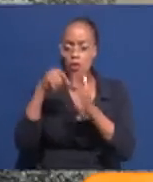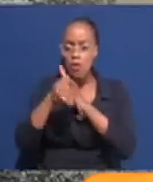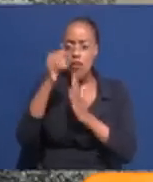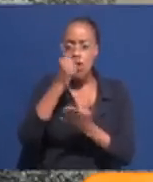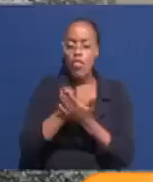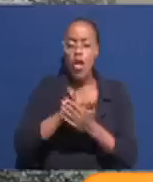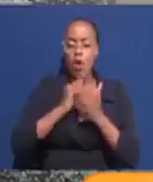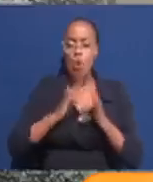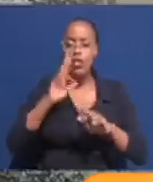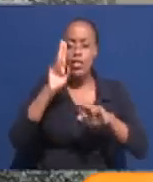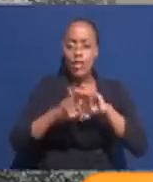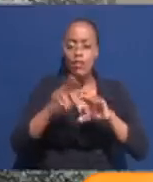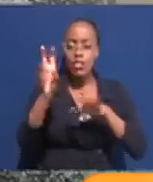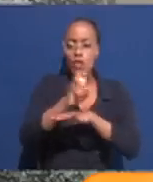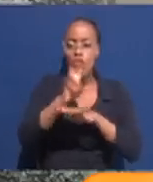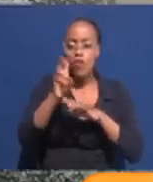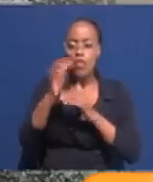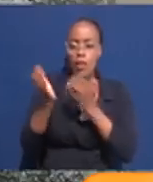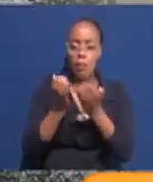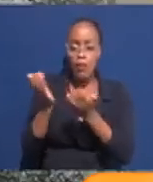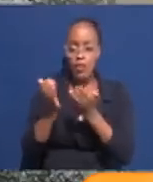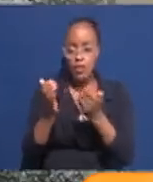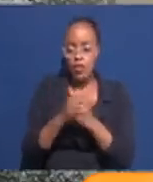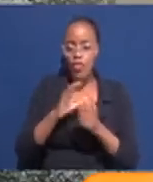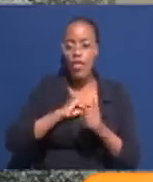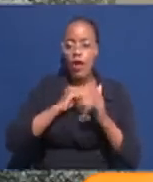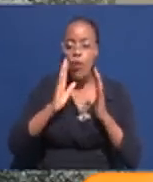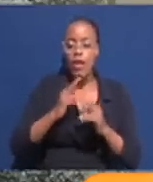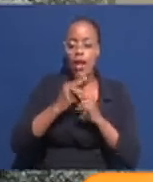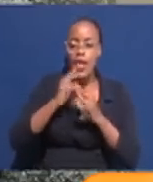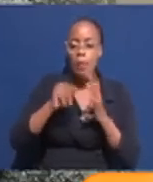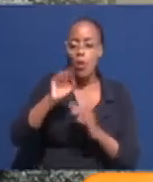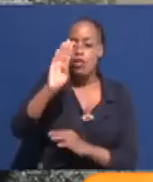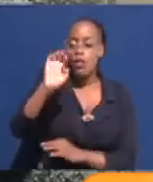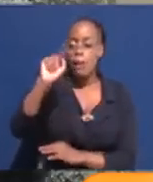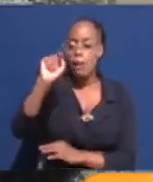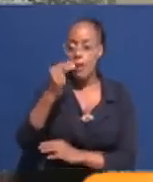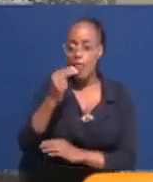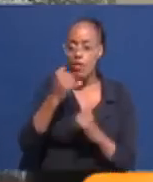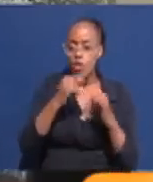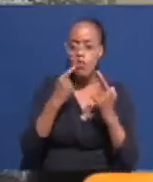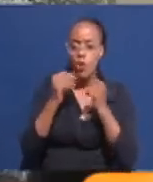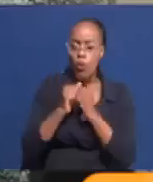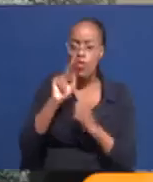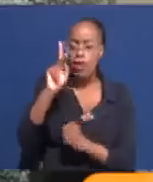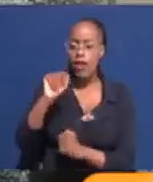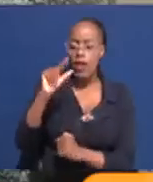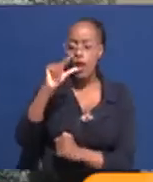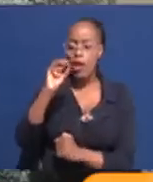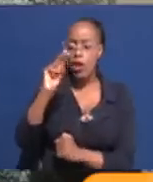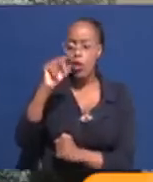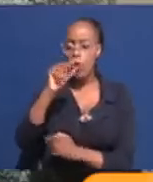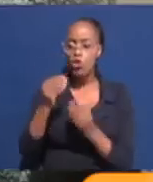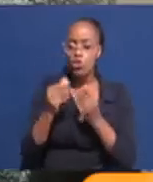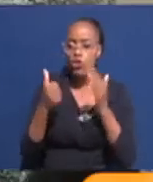owner sits as she monitors the business. The owner, Beth Njeri, is seen trying to talk to Kangogo to resolve the issue